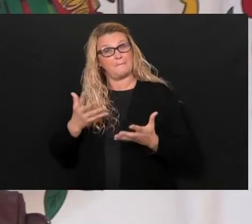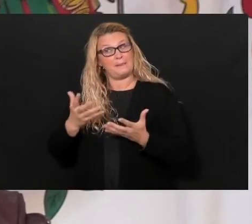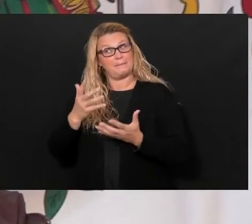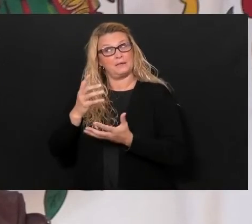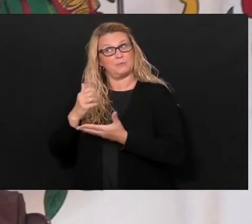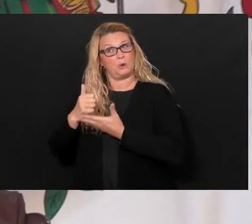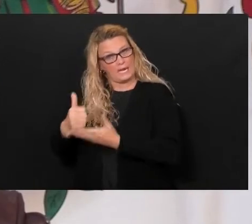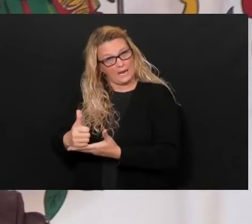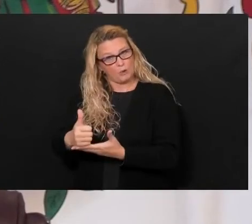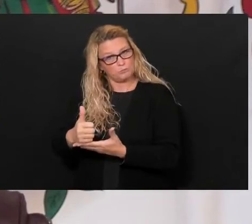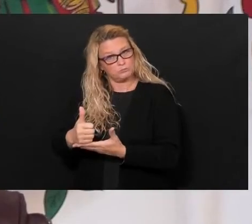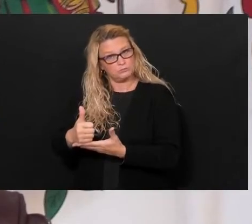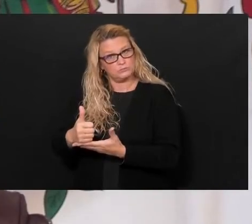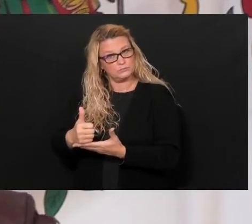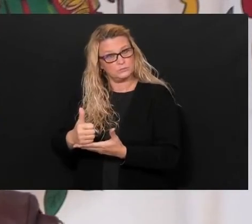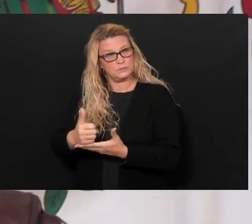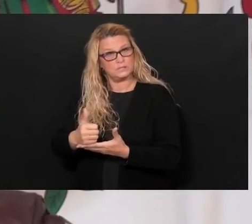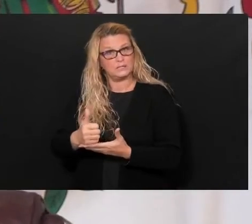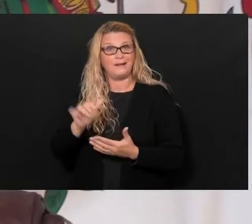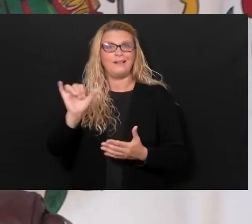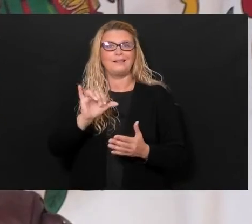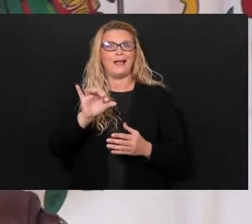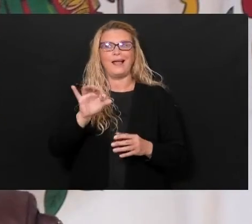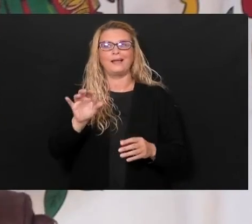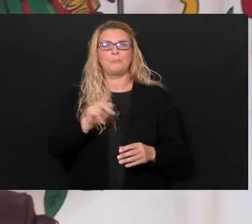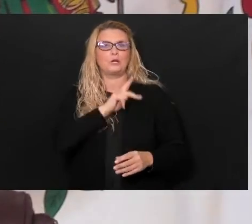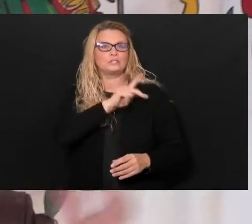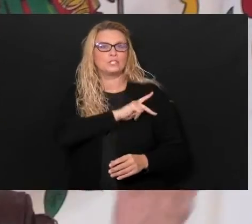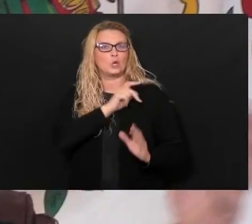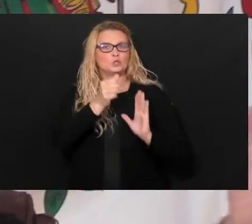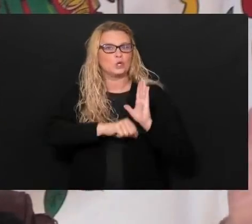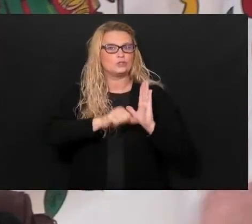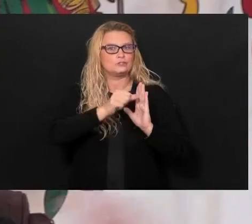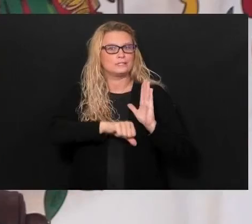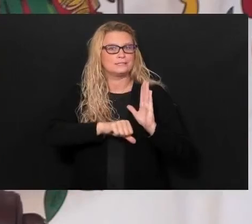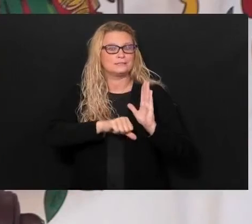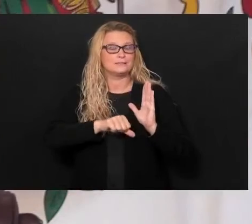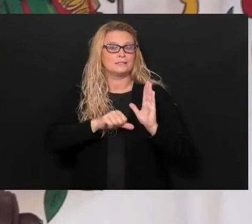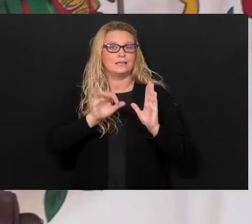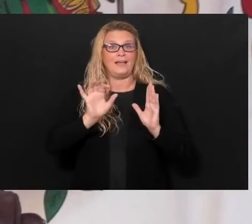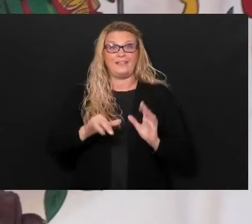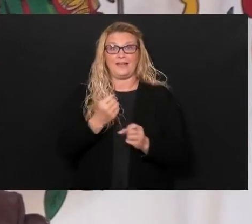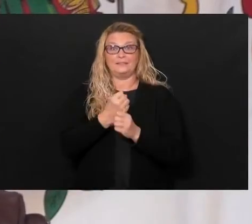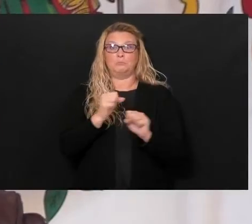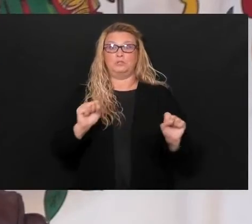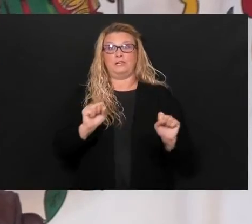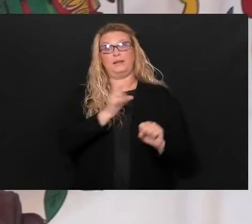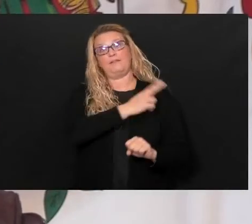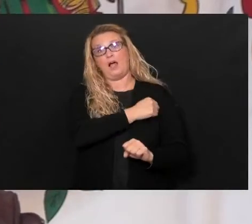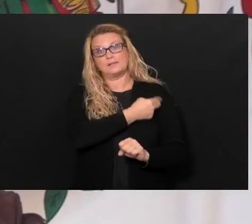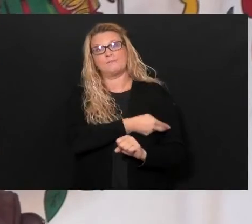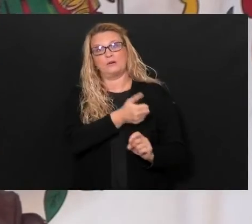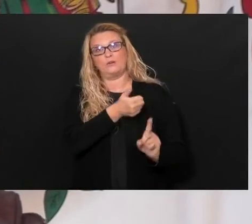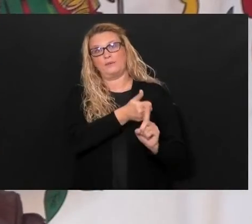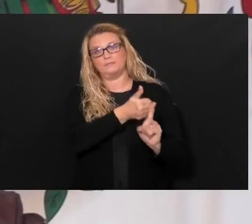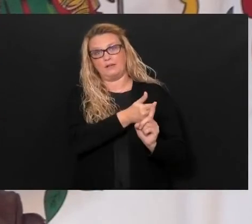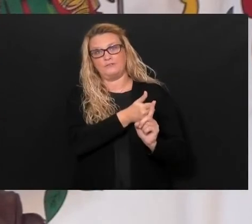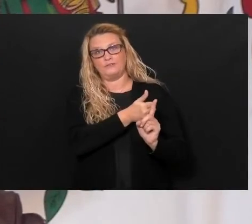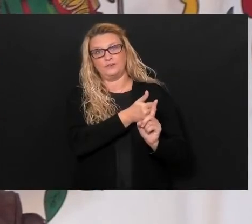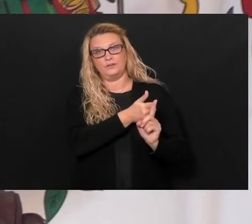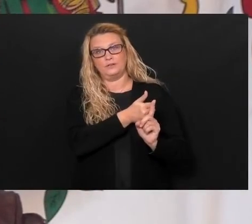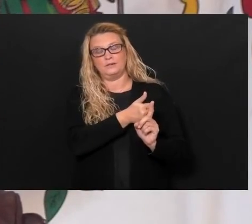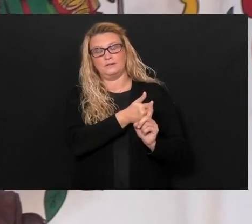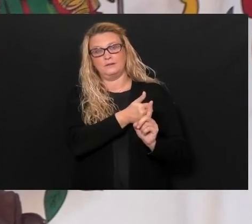difference, just like the elective surgeries. Elective surgeries are to protect our hospital base, you know, slowing back on